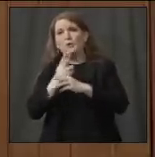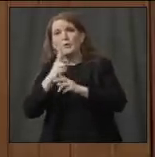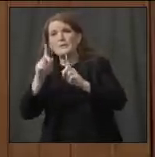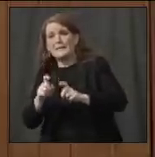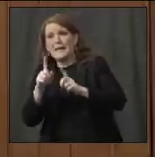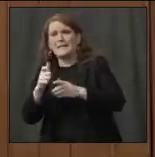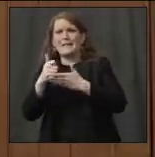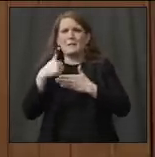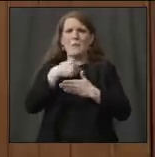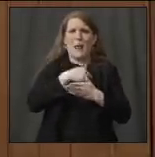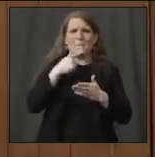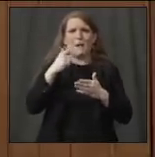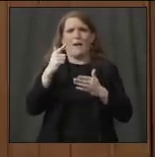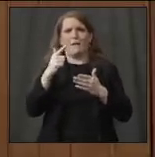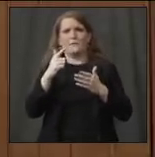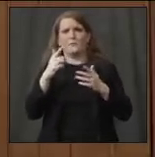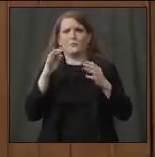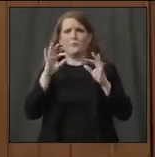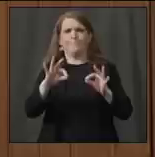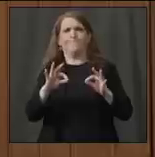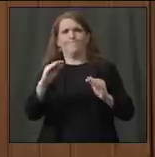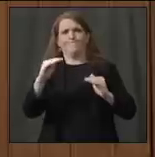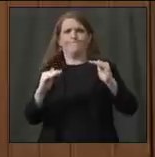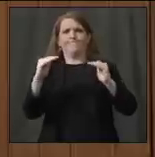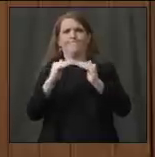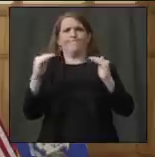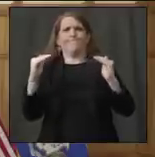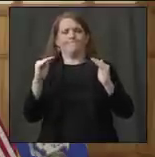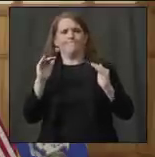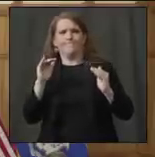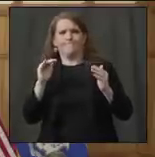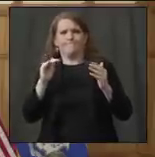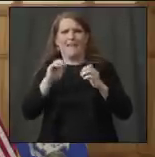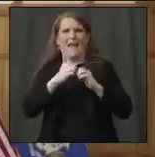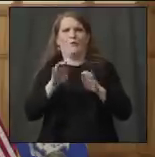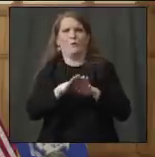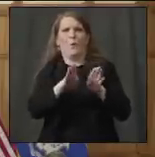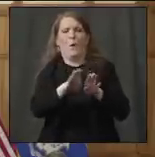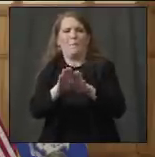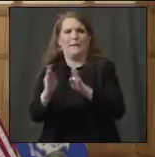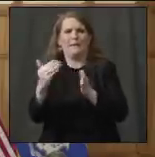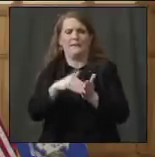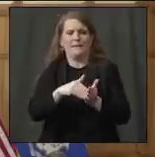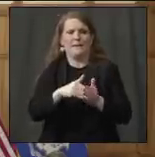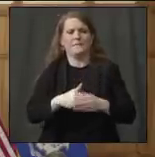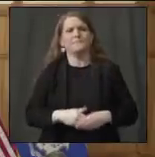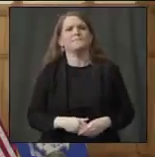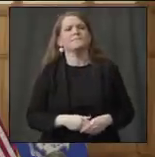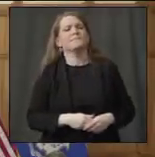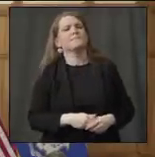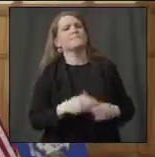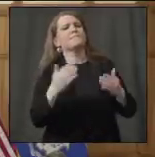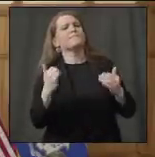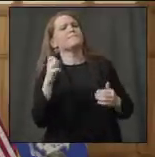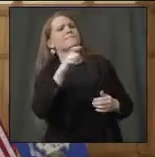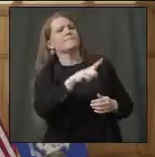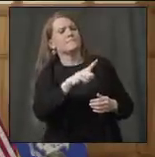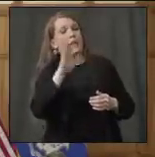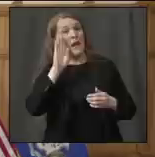outcome for the state of Connecticut. And Governor, the state of New York canceled its presidential primary